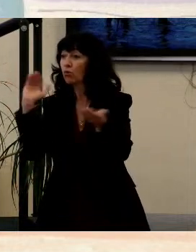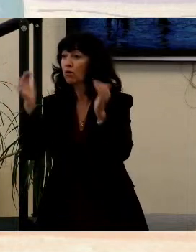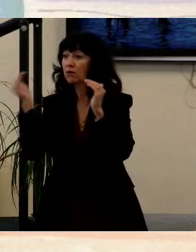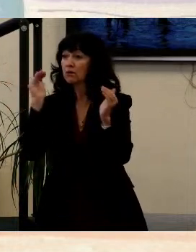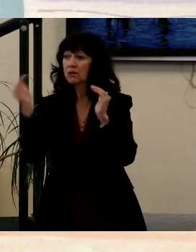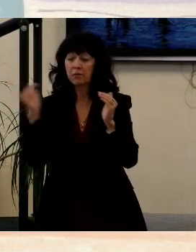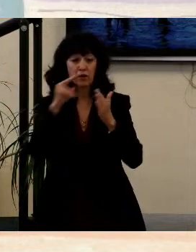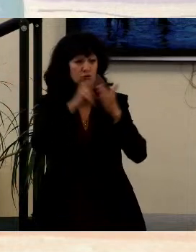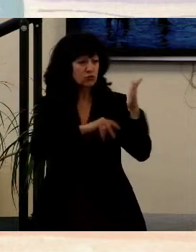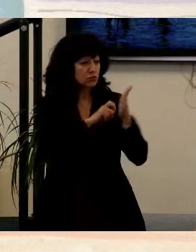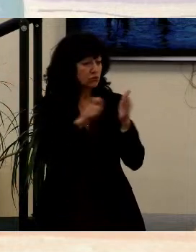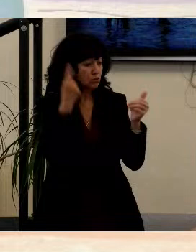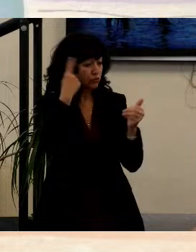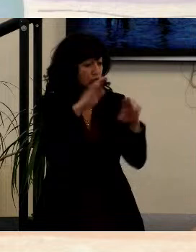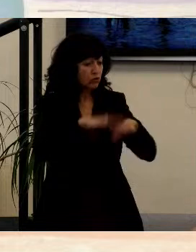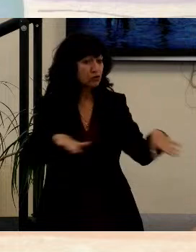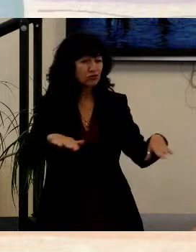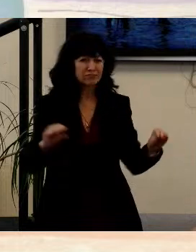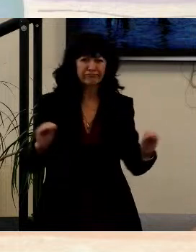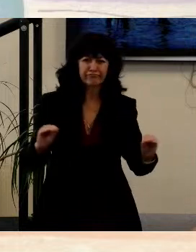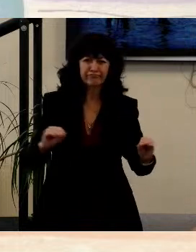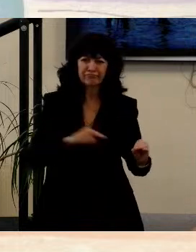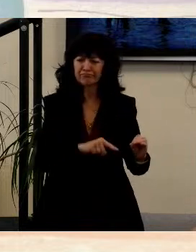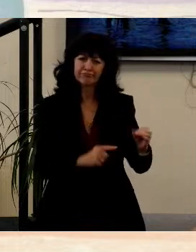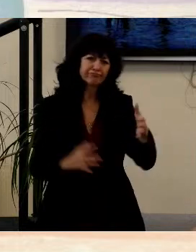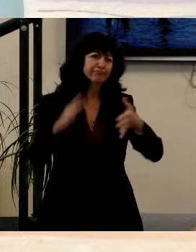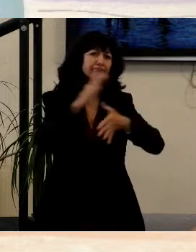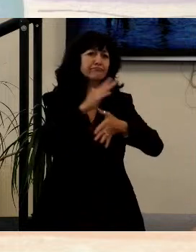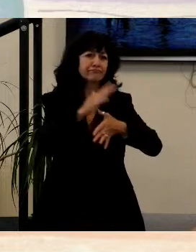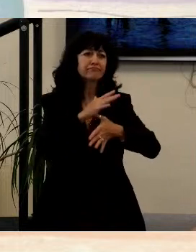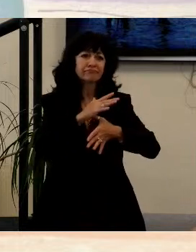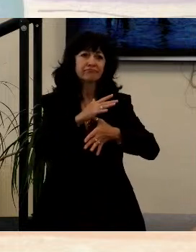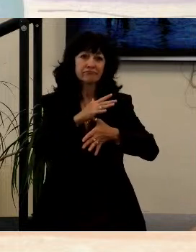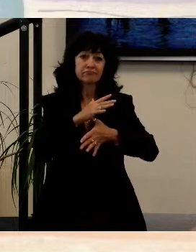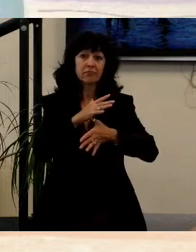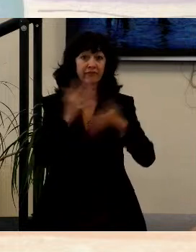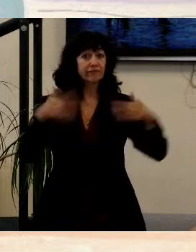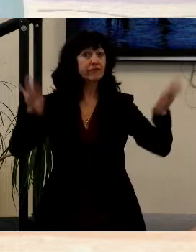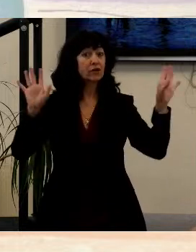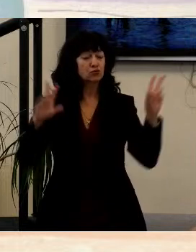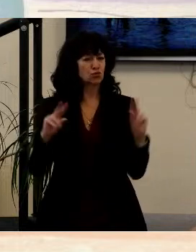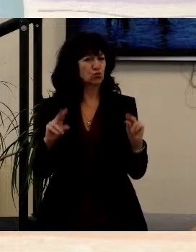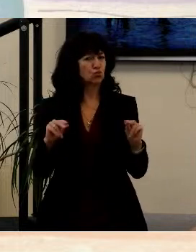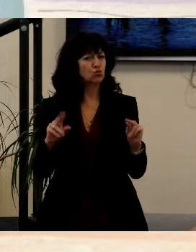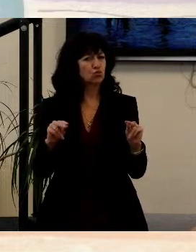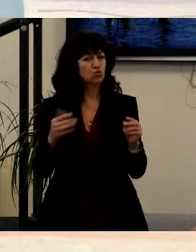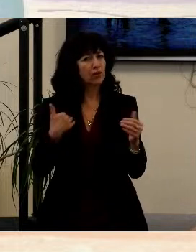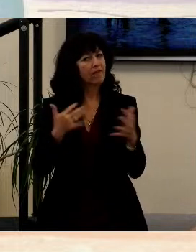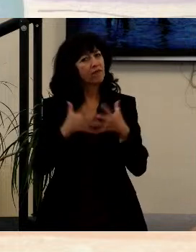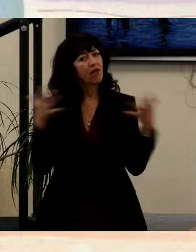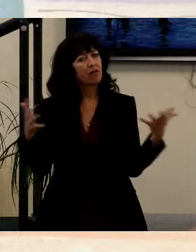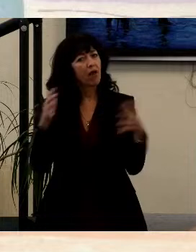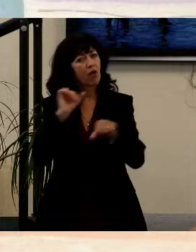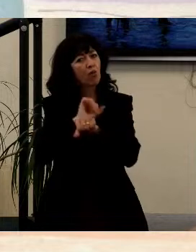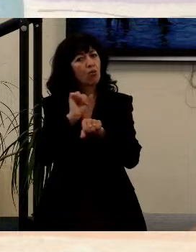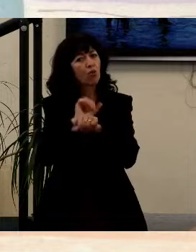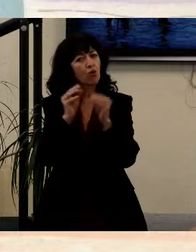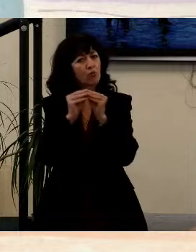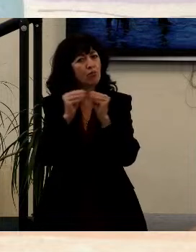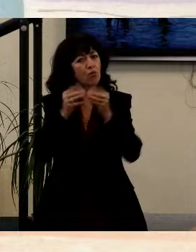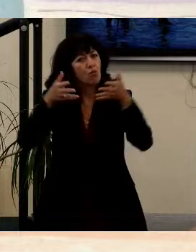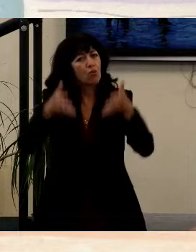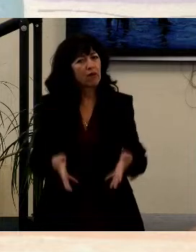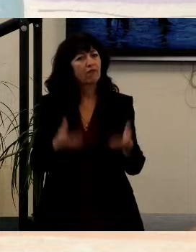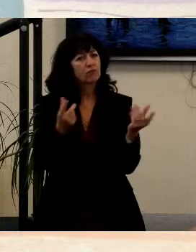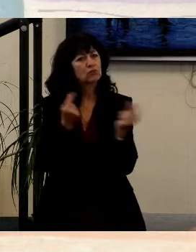around literacy here in our state. And we got a lot of work to do. That's the sad news. We got a lot of work to do. But we've got so